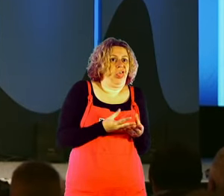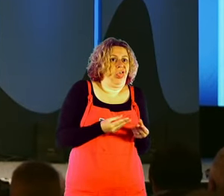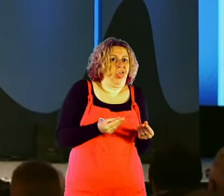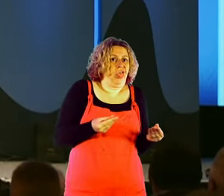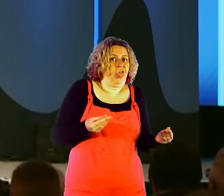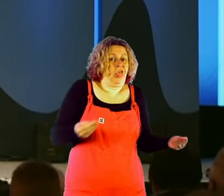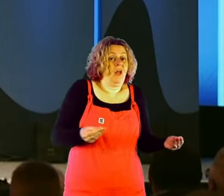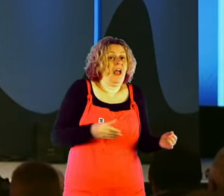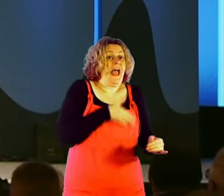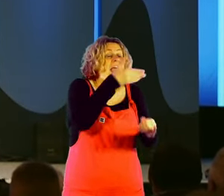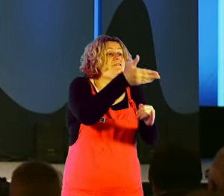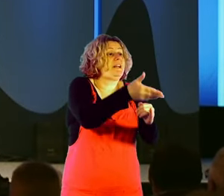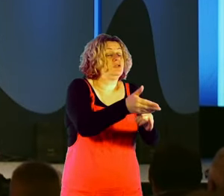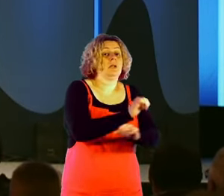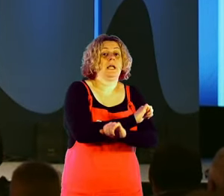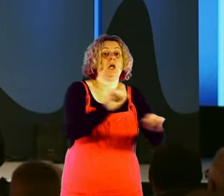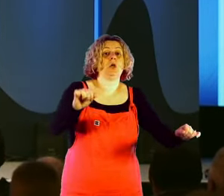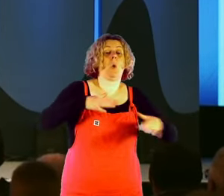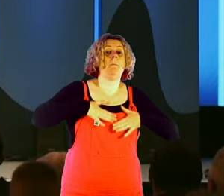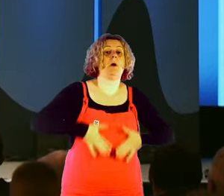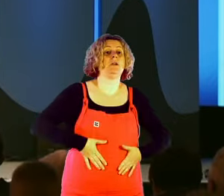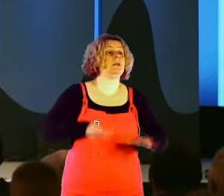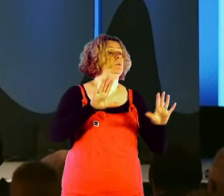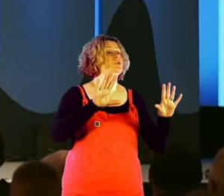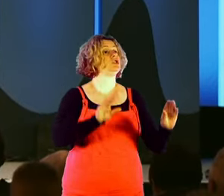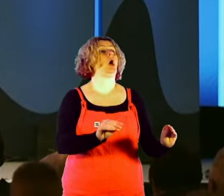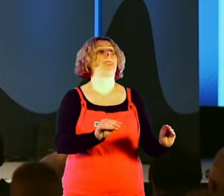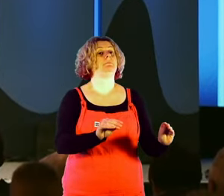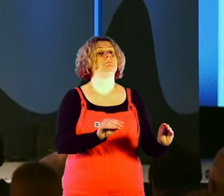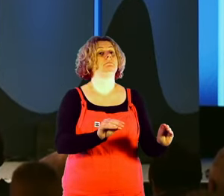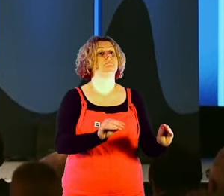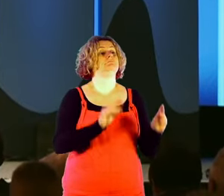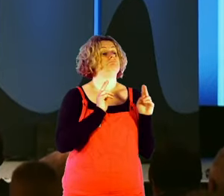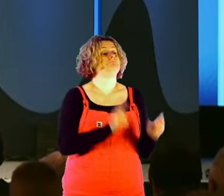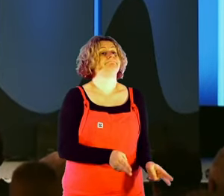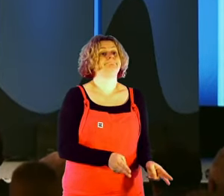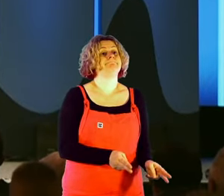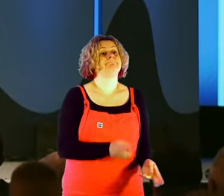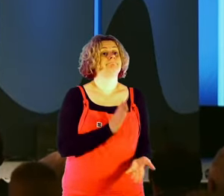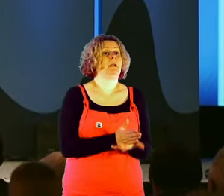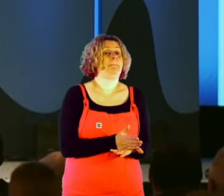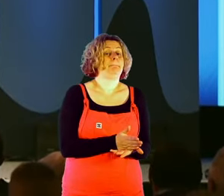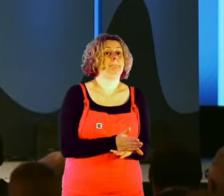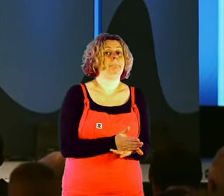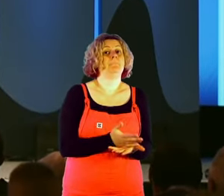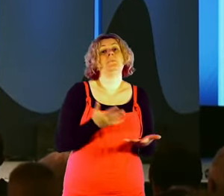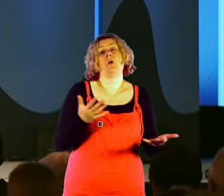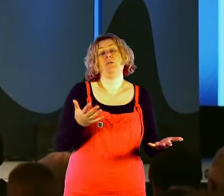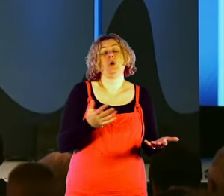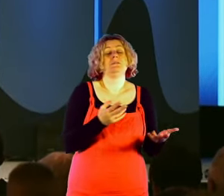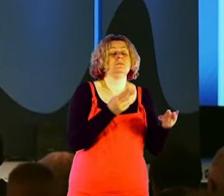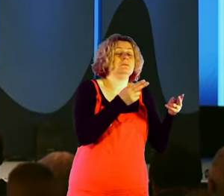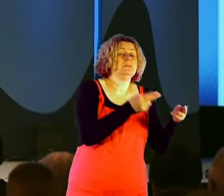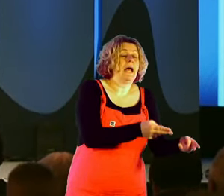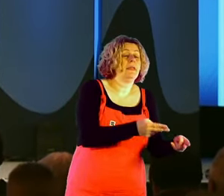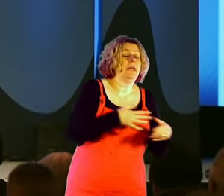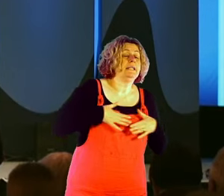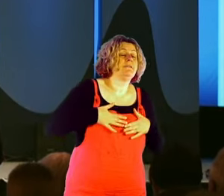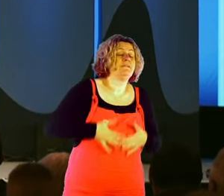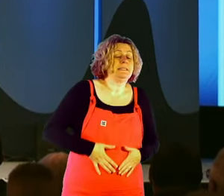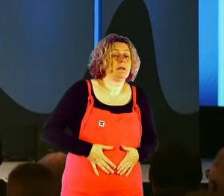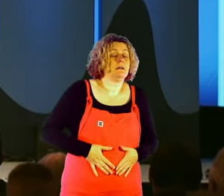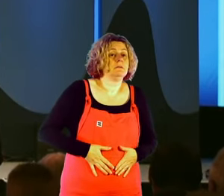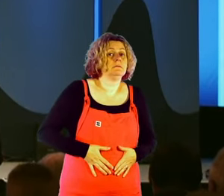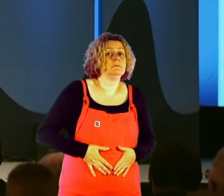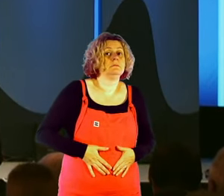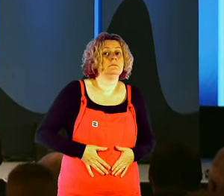eventually stop working. Death is not, of course, merely physical, but it is physical. It is something that